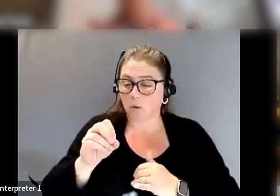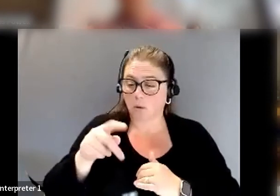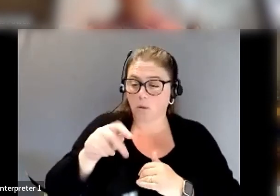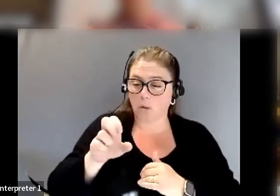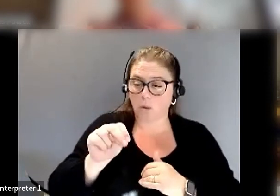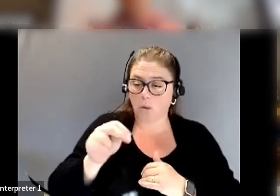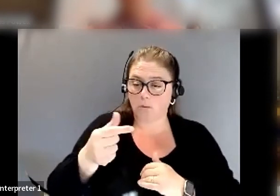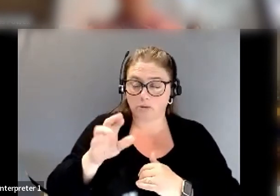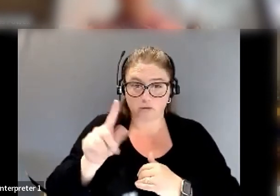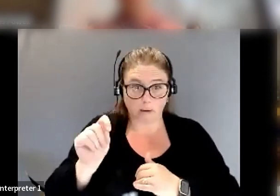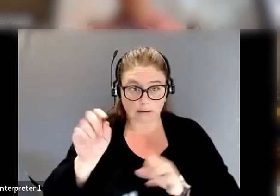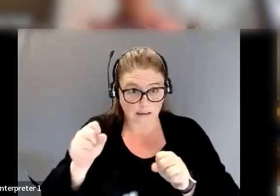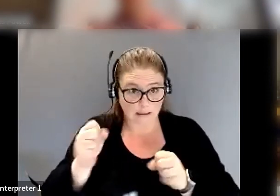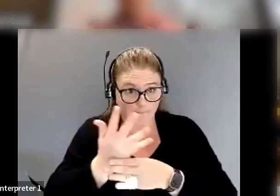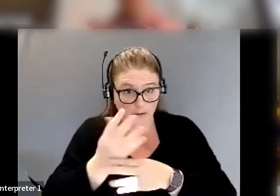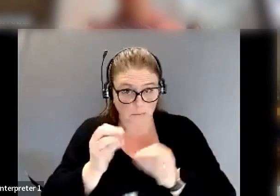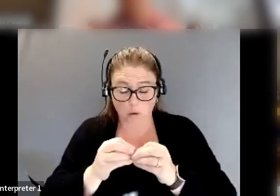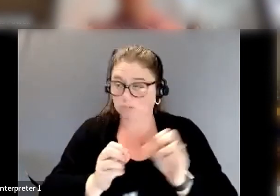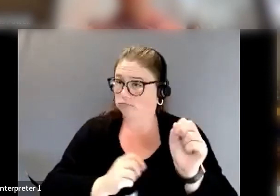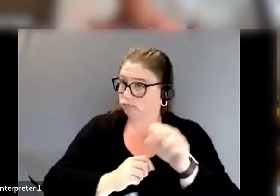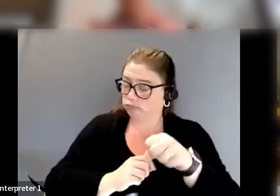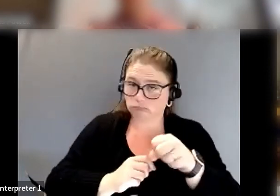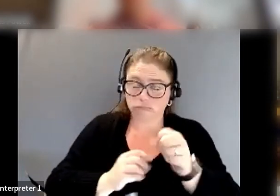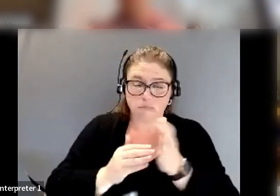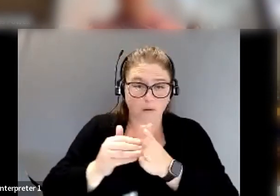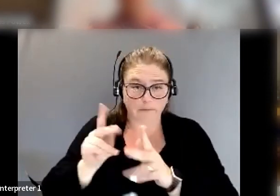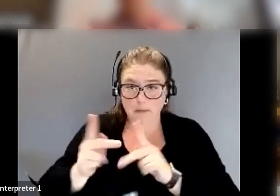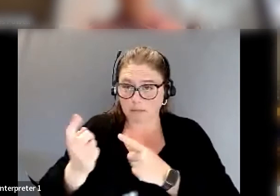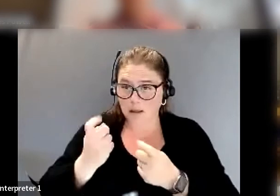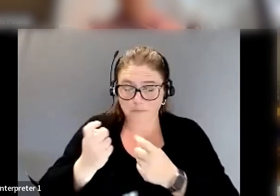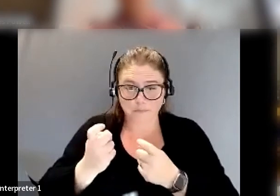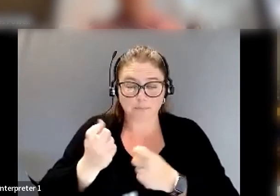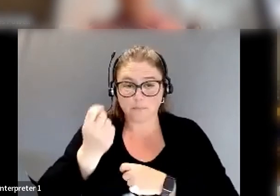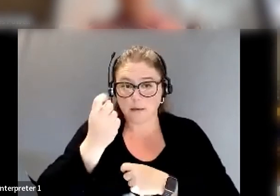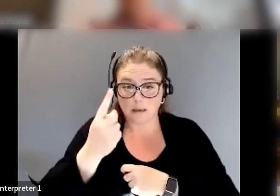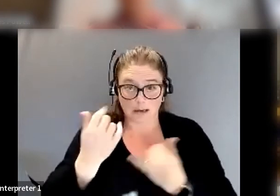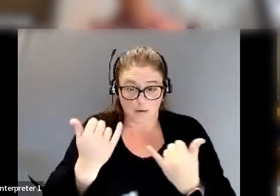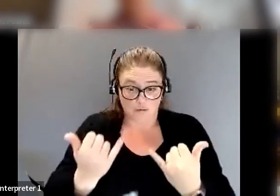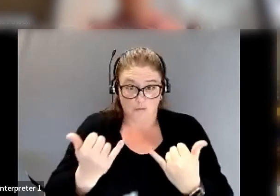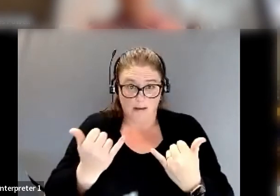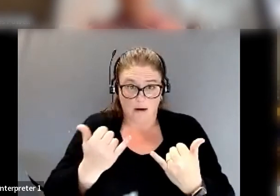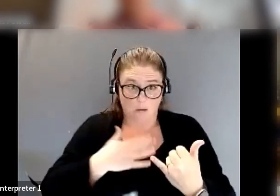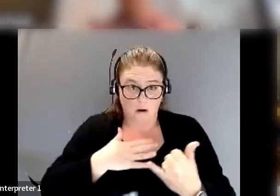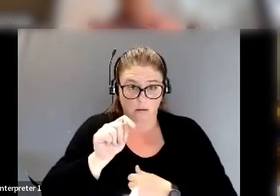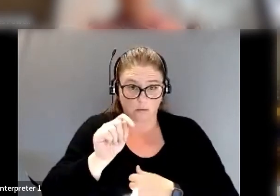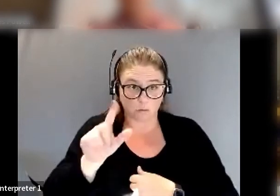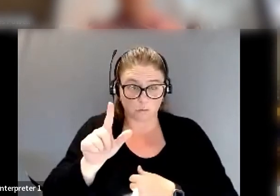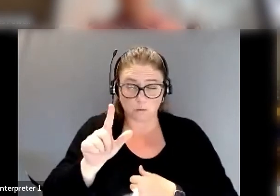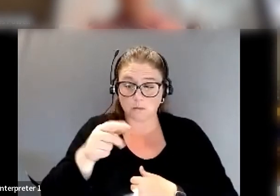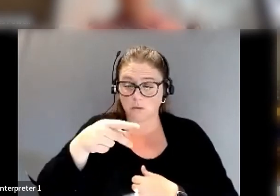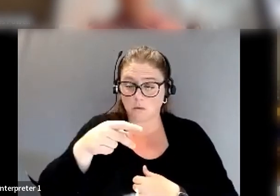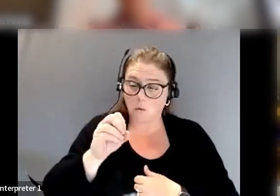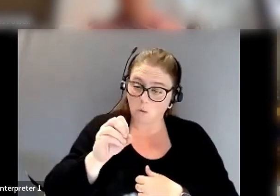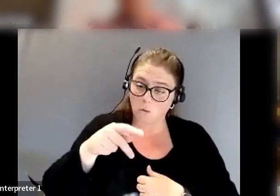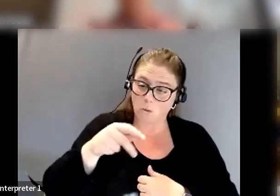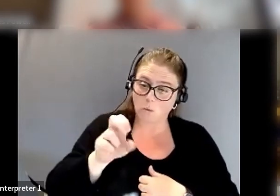the past 12 months of being on the market. So there is no open grants filter right now, but it is on our